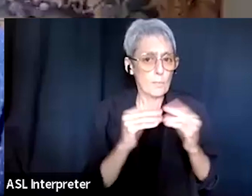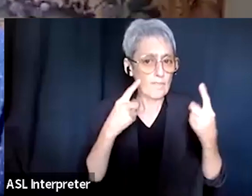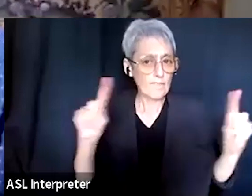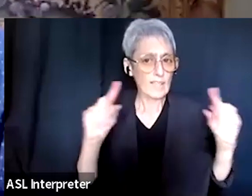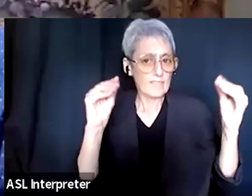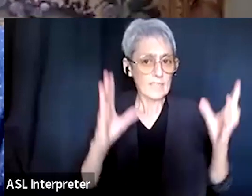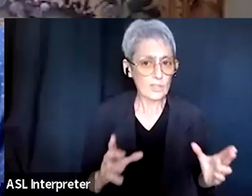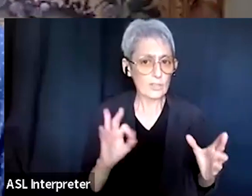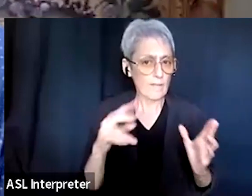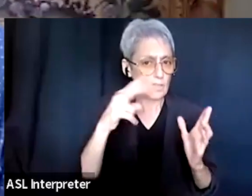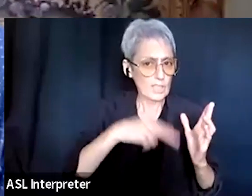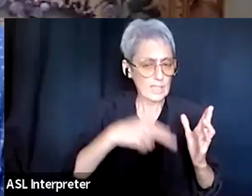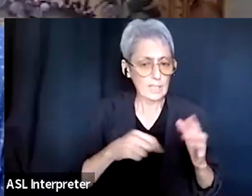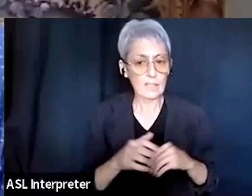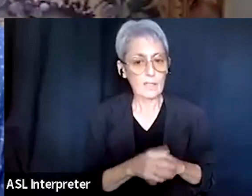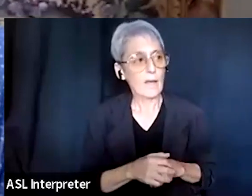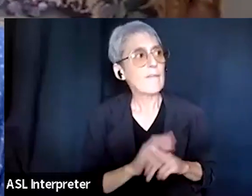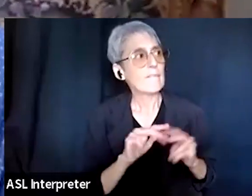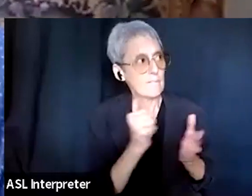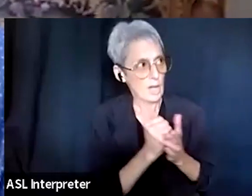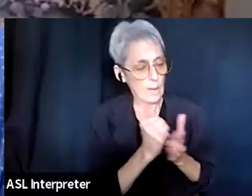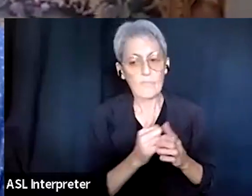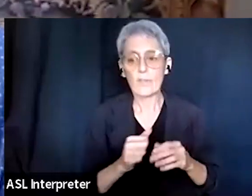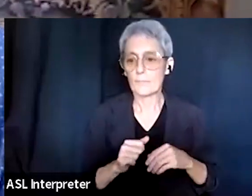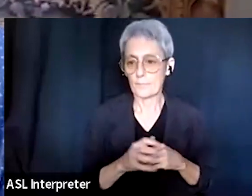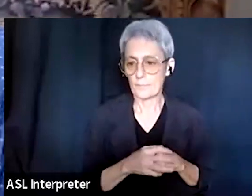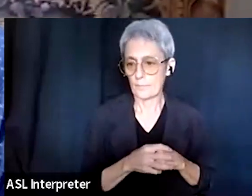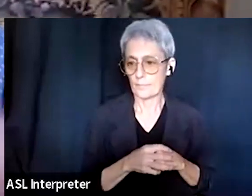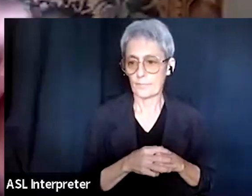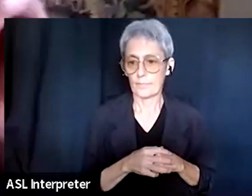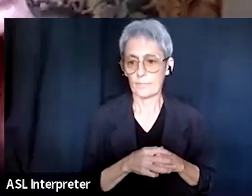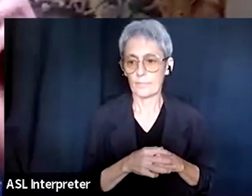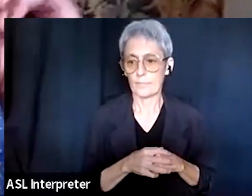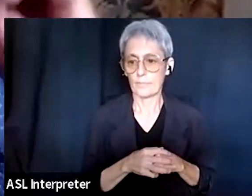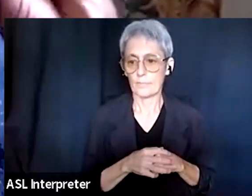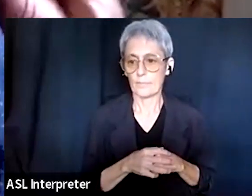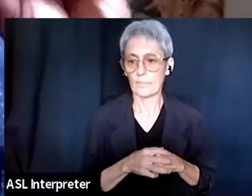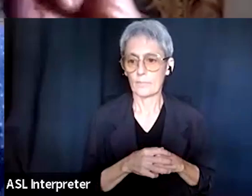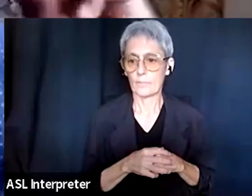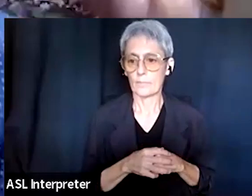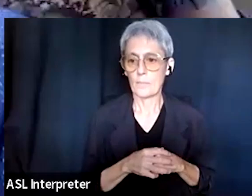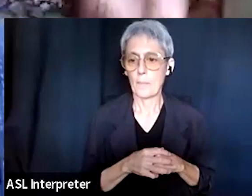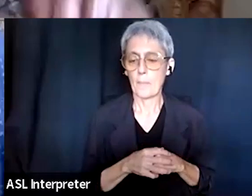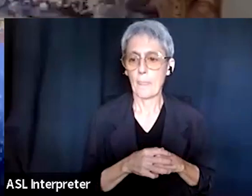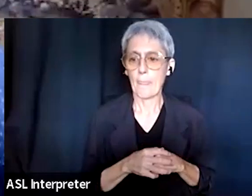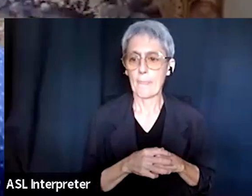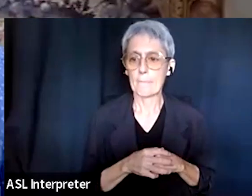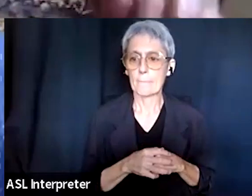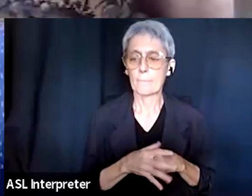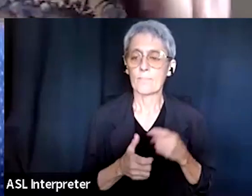Very helpful. So one really important point that I want to just elevate is this notion of there are